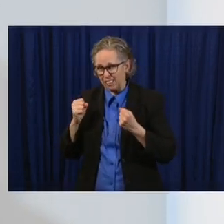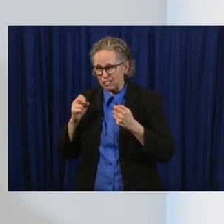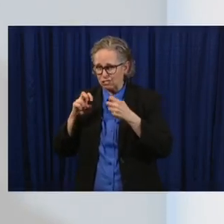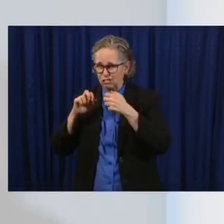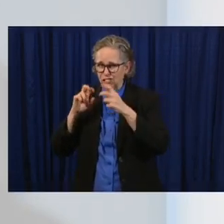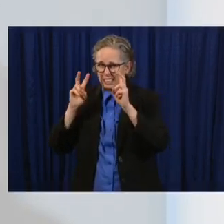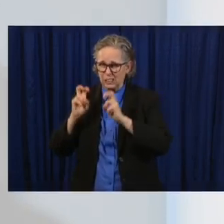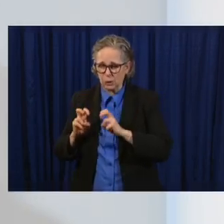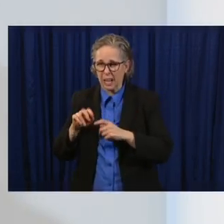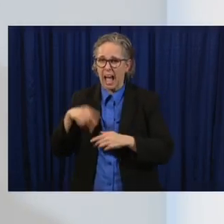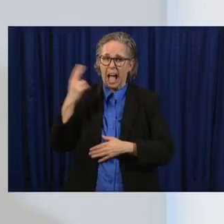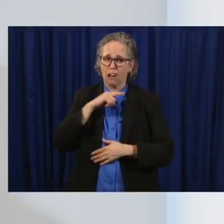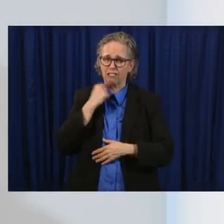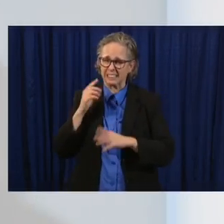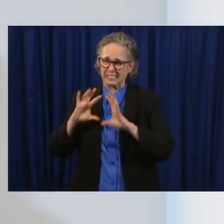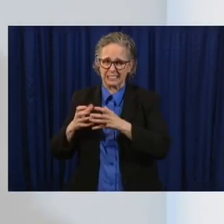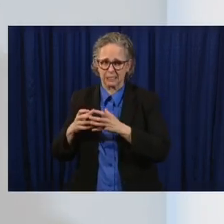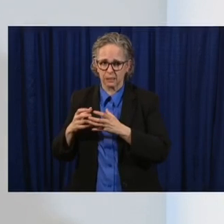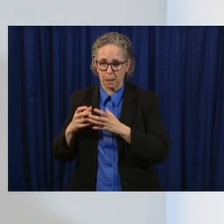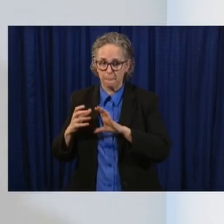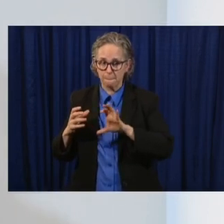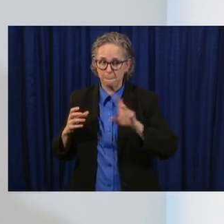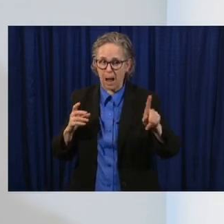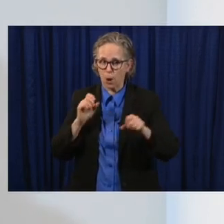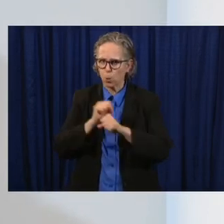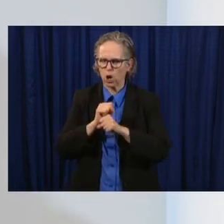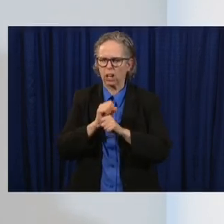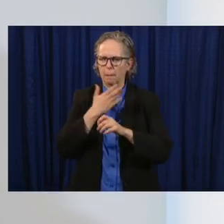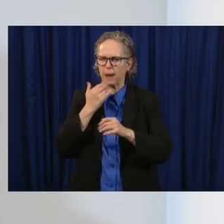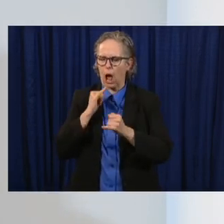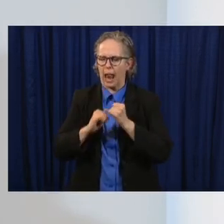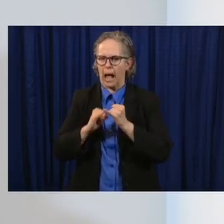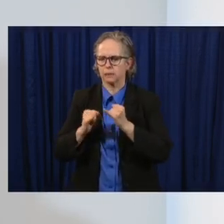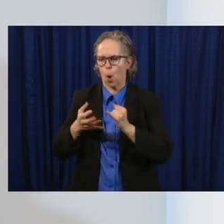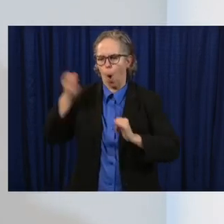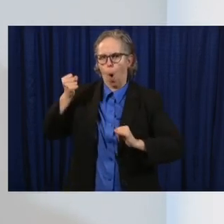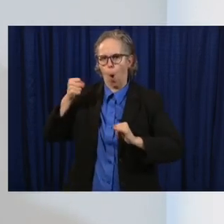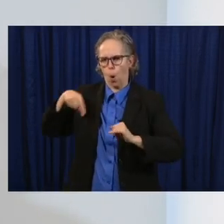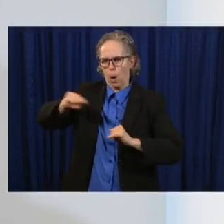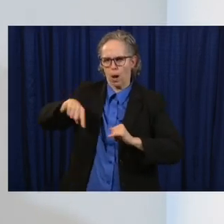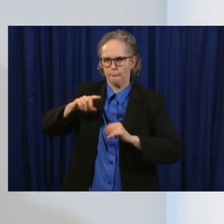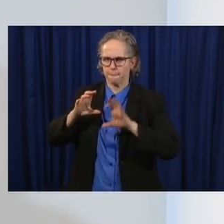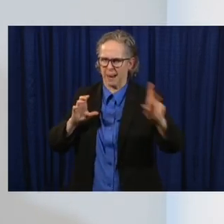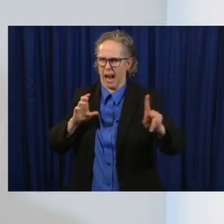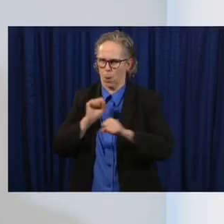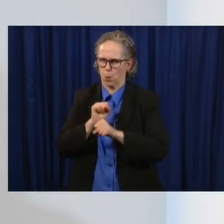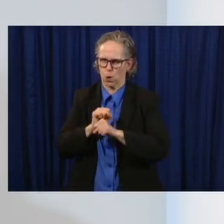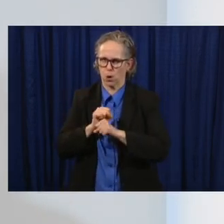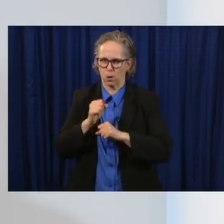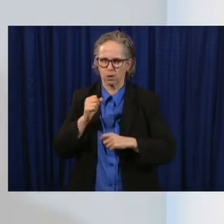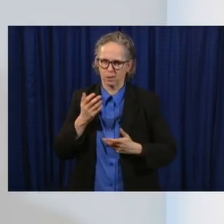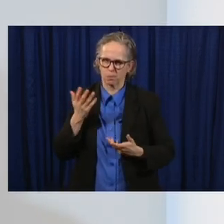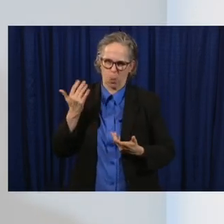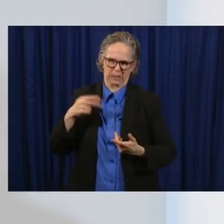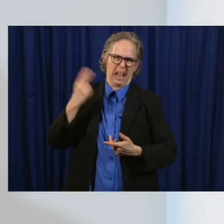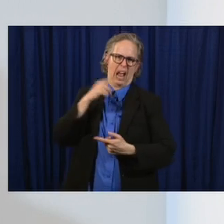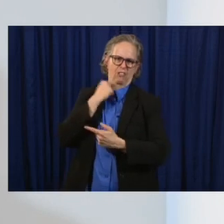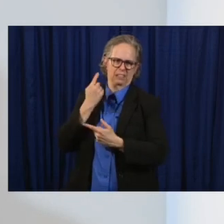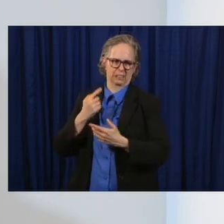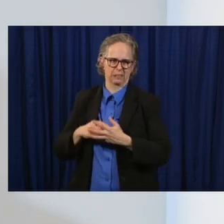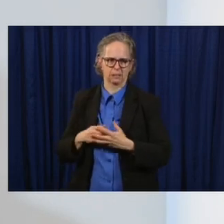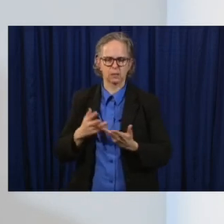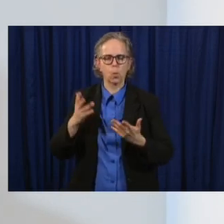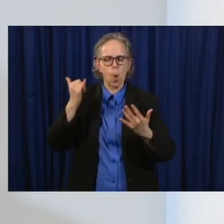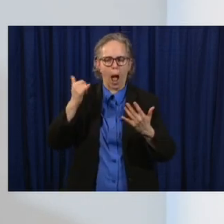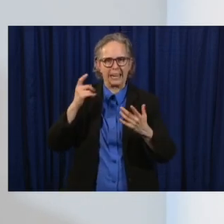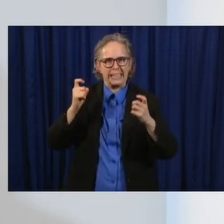know that this is working, that we're defeating coronavirus, and we can create an even safer environment for them.